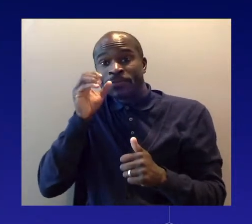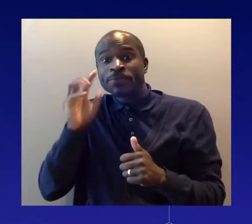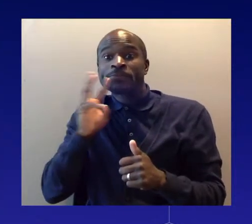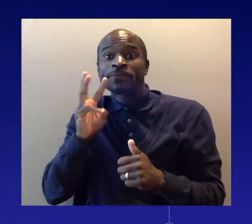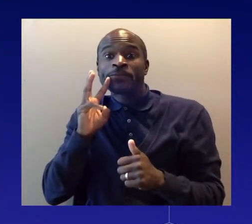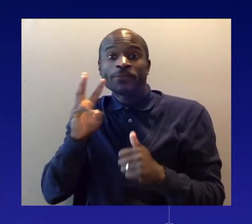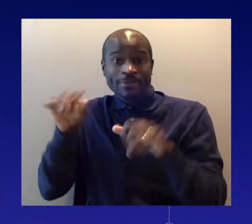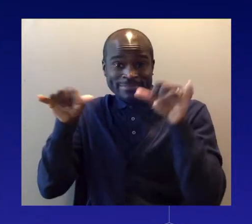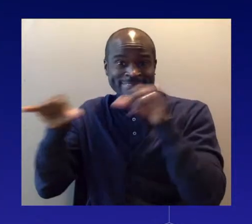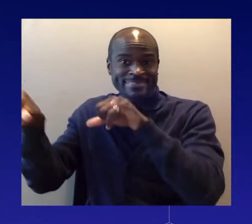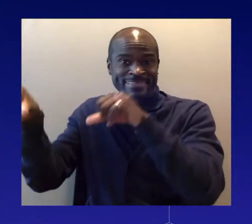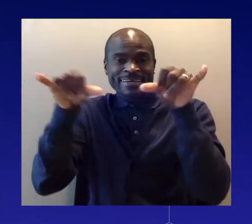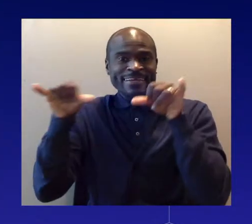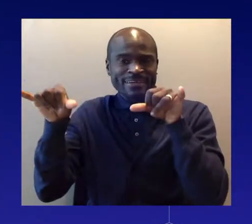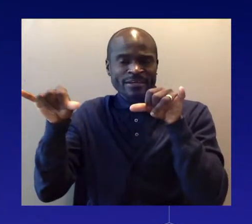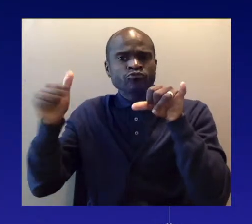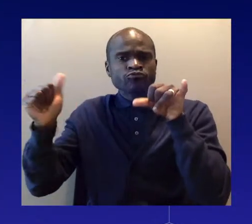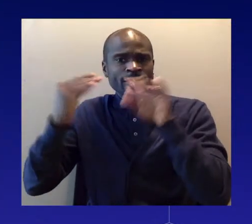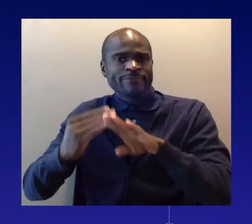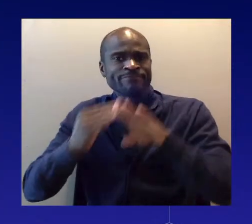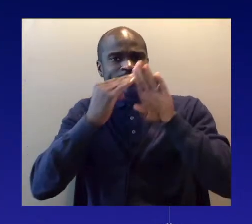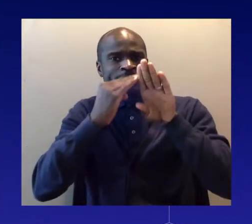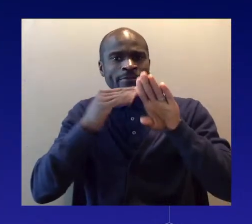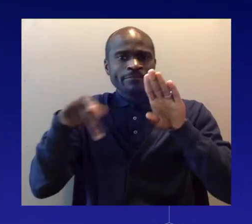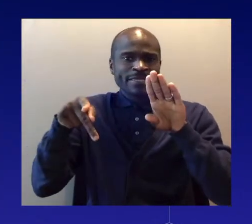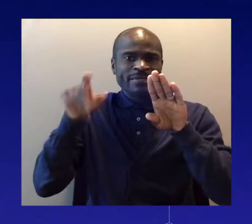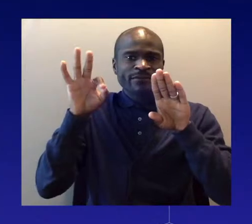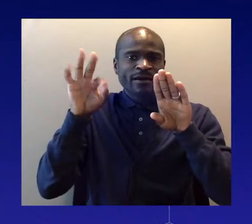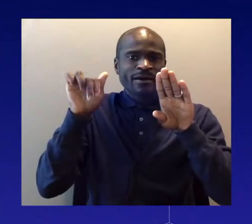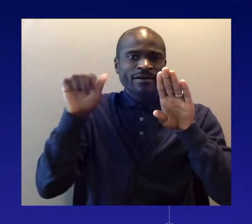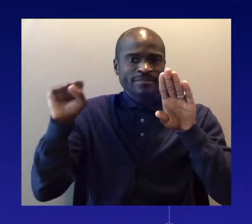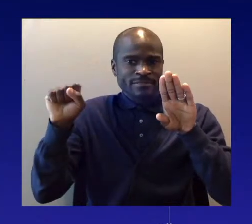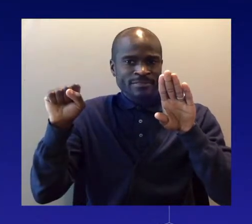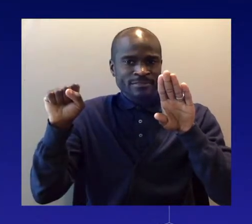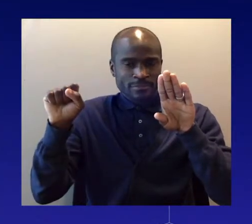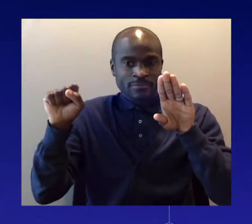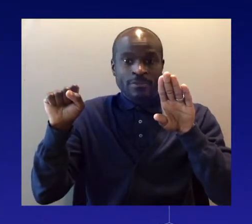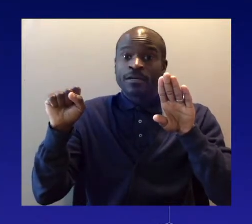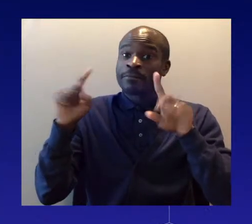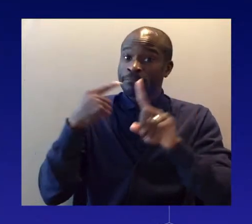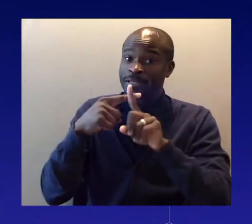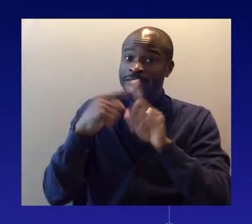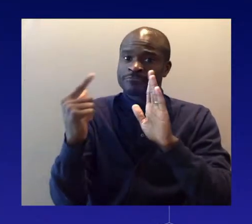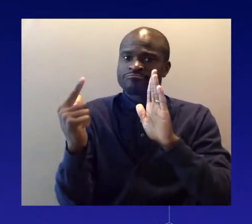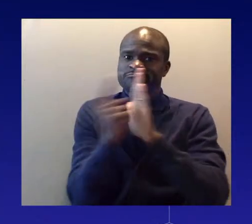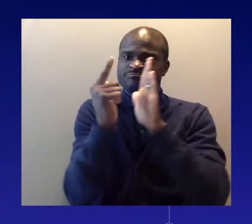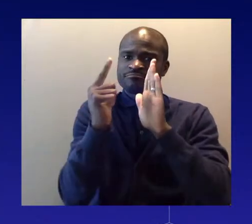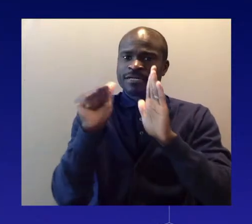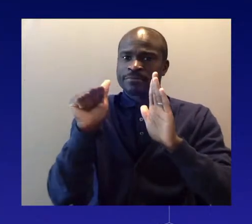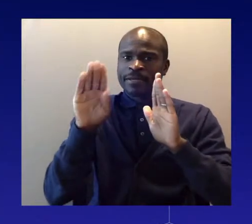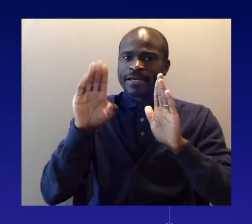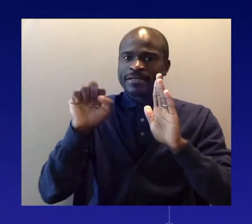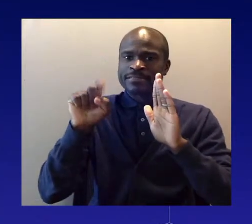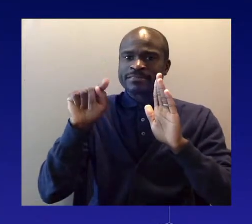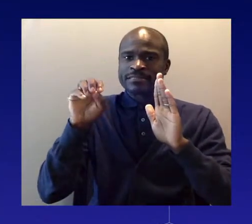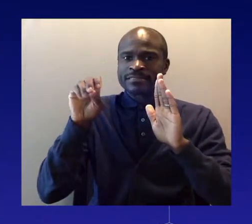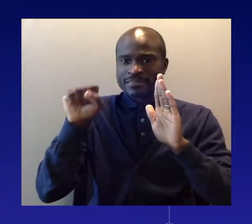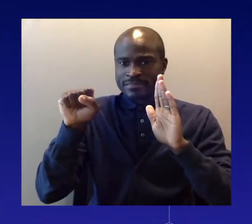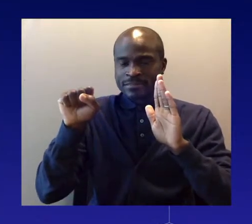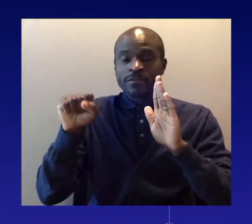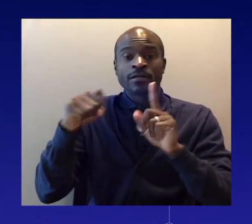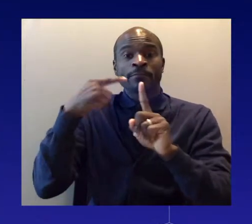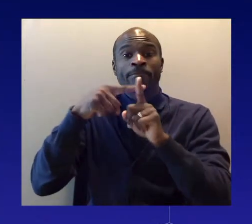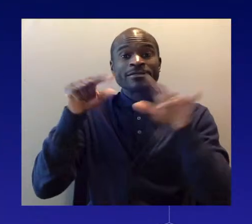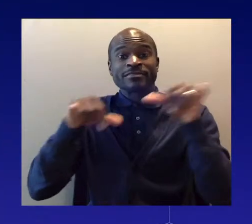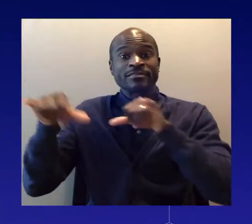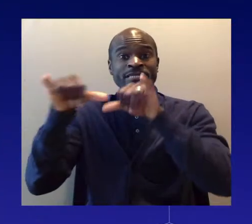from PFAS, or forever chemicals. A ban on asbestos, stronger clean air standards. So from where